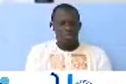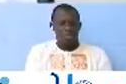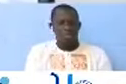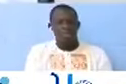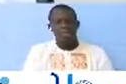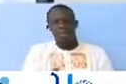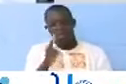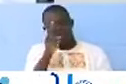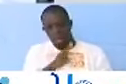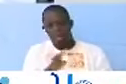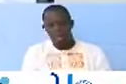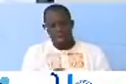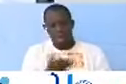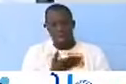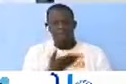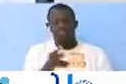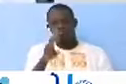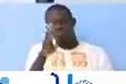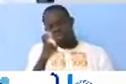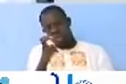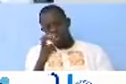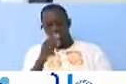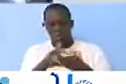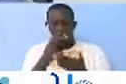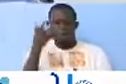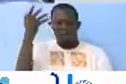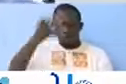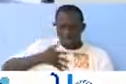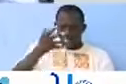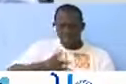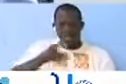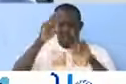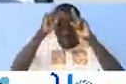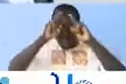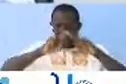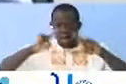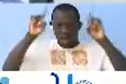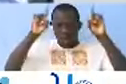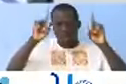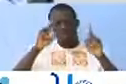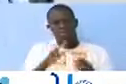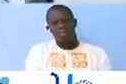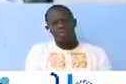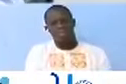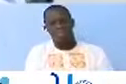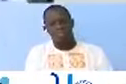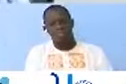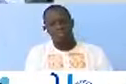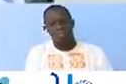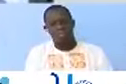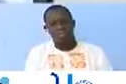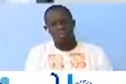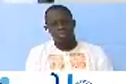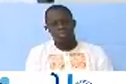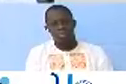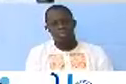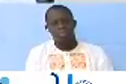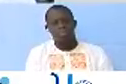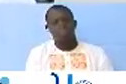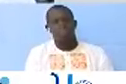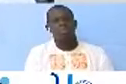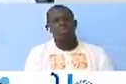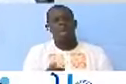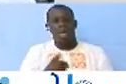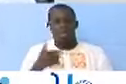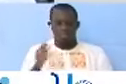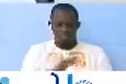I tried to secure at least 20 or 15 bulls. Ko mawole puna kono mimi mfala, pura ngasu go ngala kilo nyinda di animuli. I